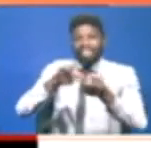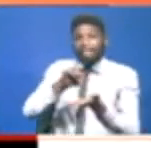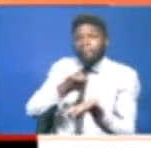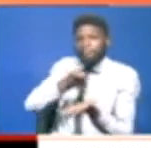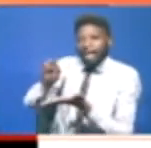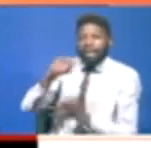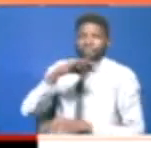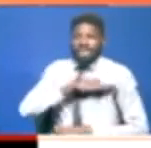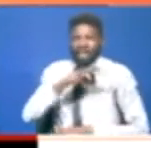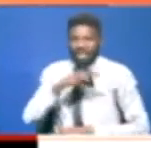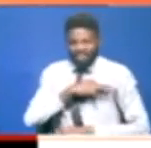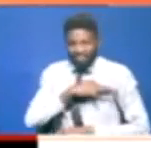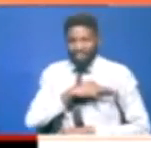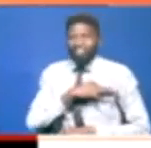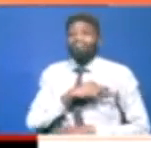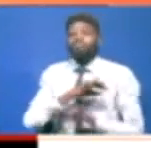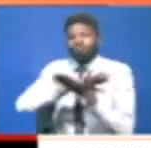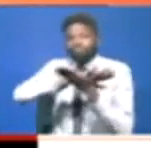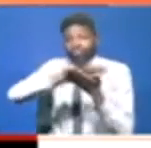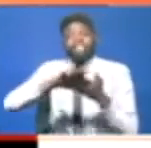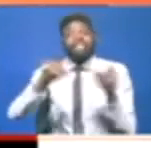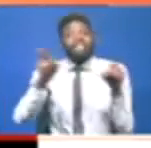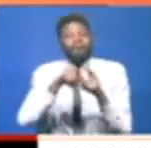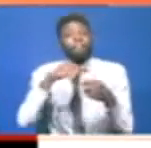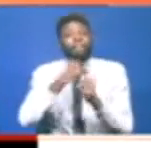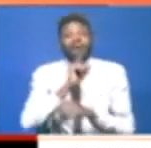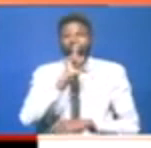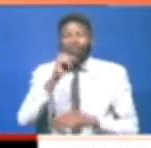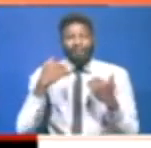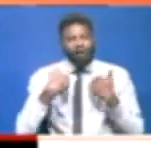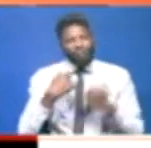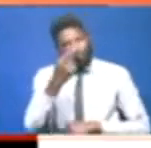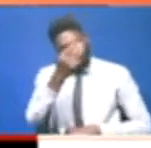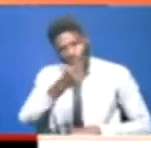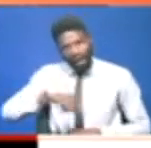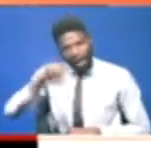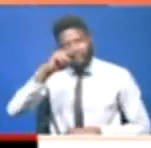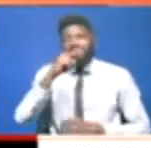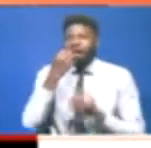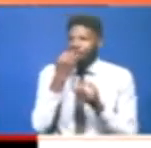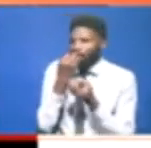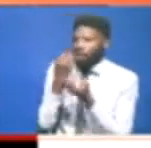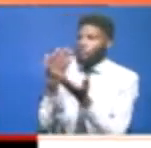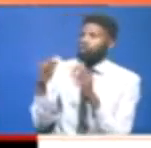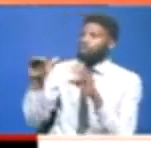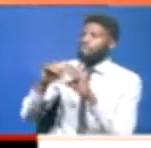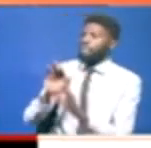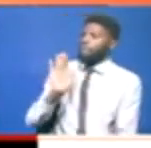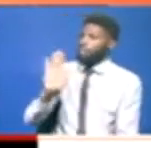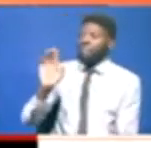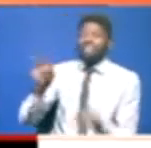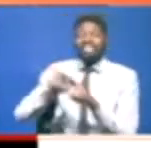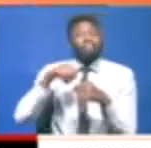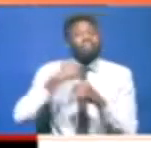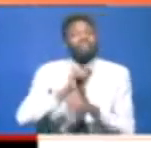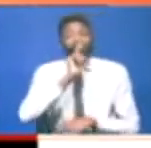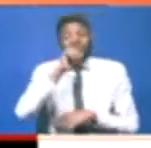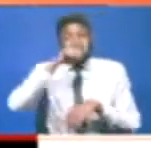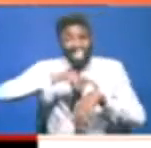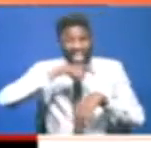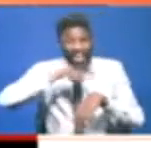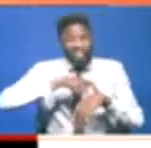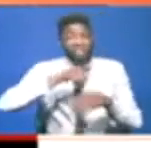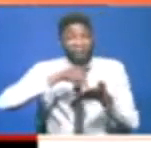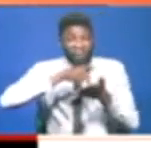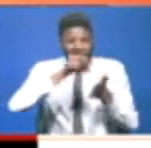right information about the members, and to ensure that at the payment period, are they able now to access this. And